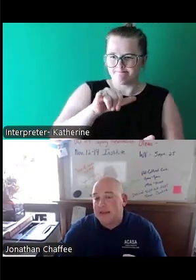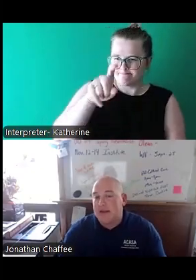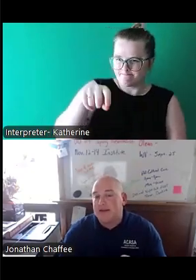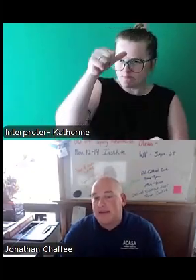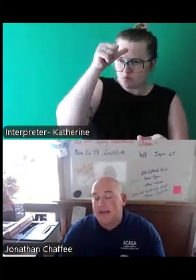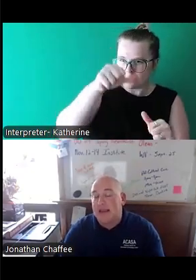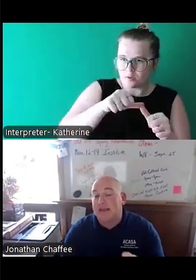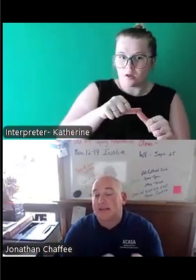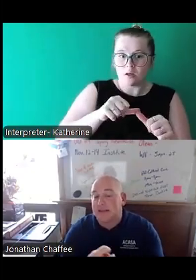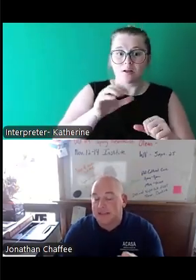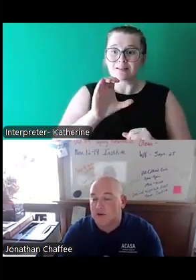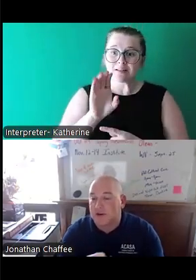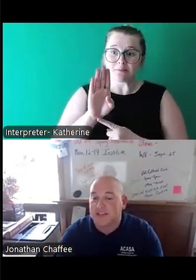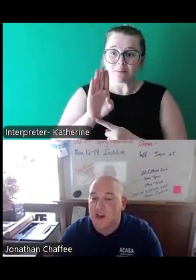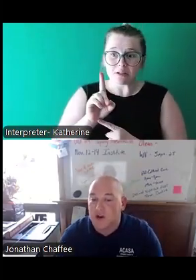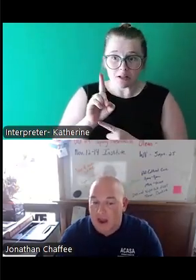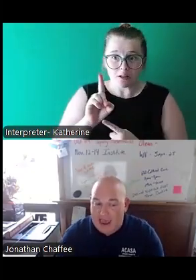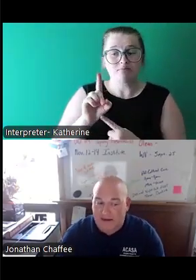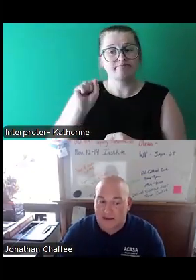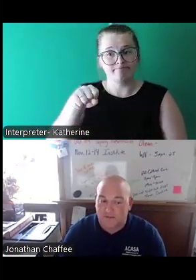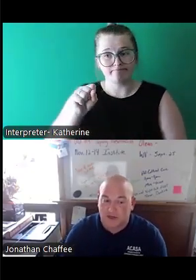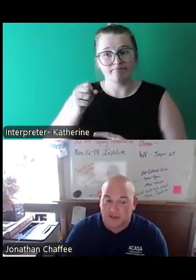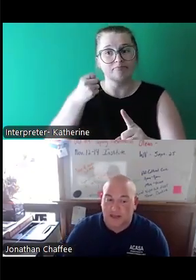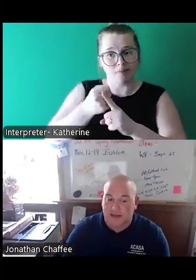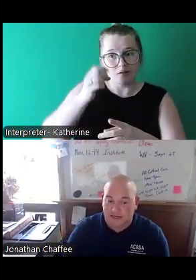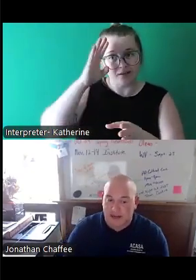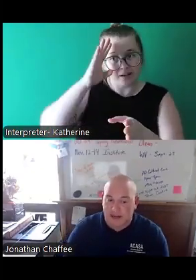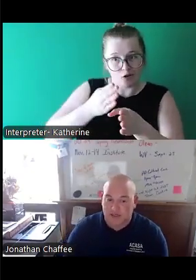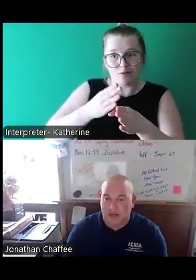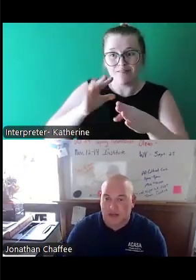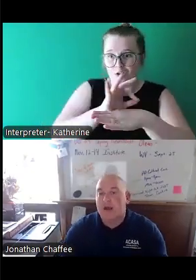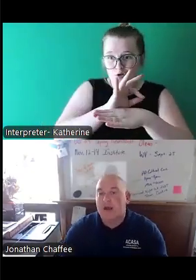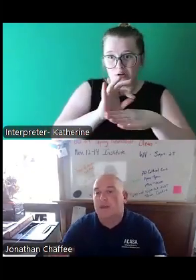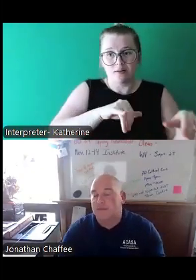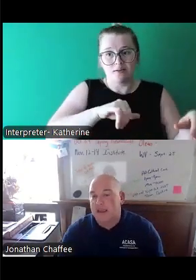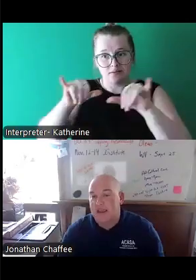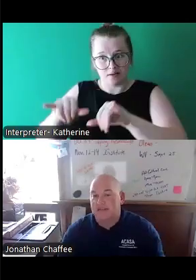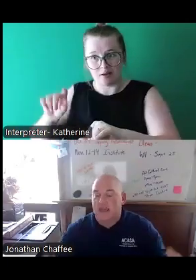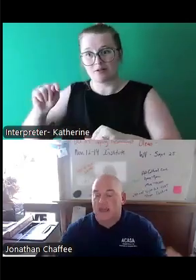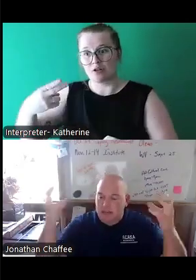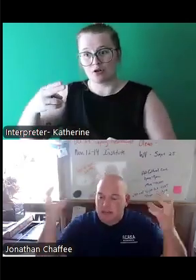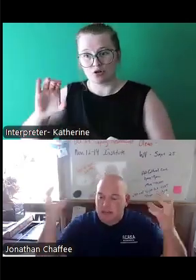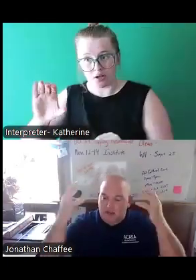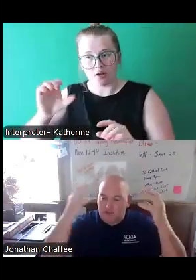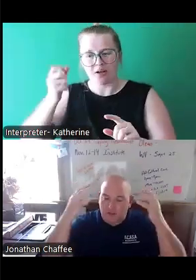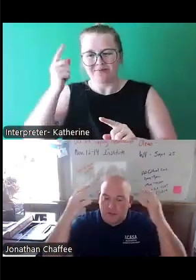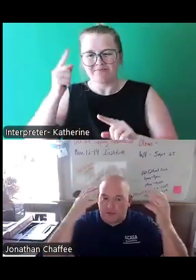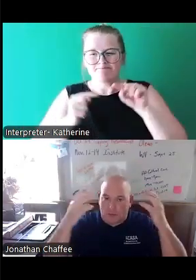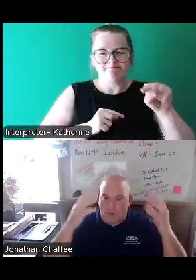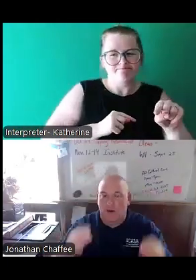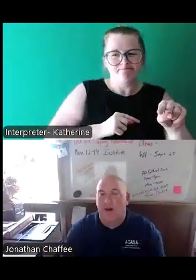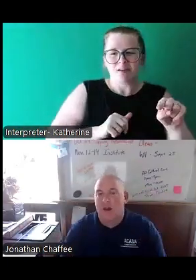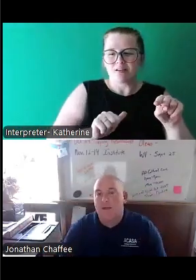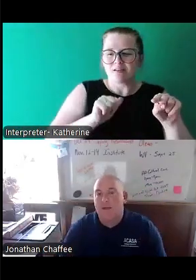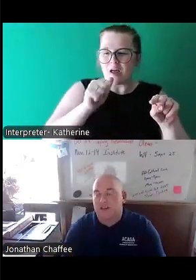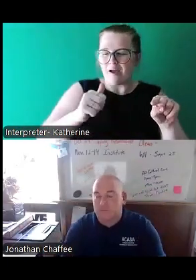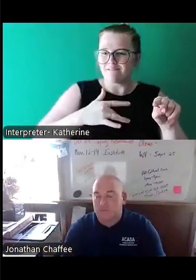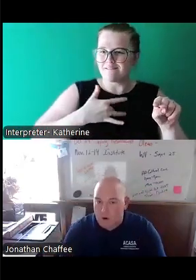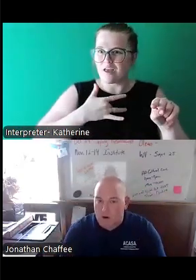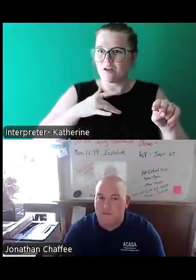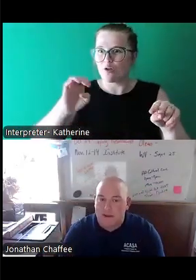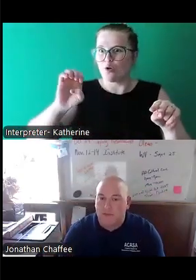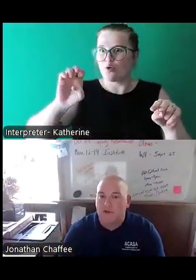And CBD is considered a psychoactive, just like THC. The thing is, it doesn't give you the euphoria.